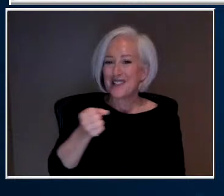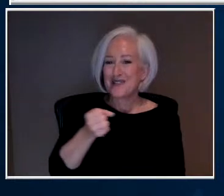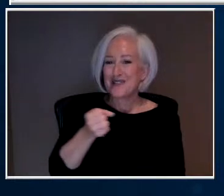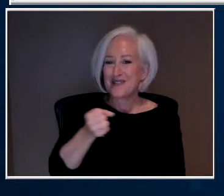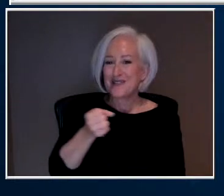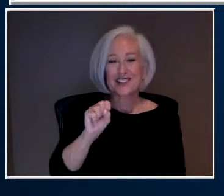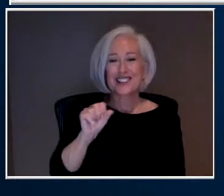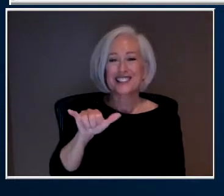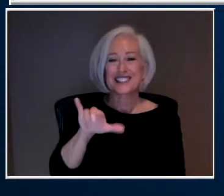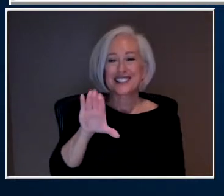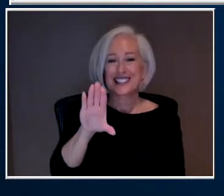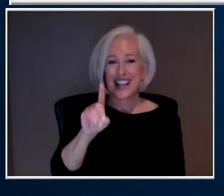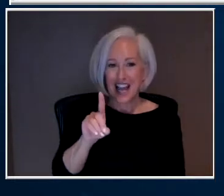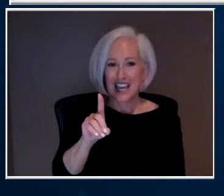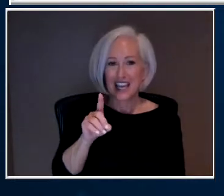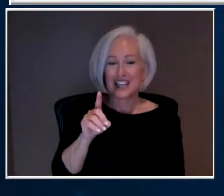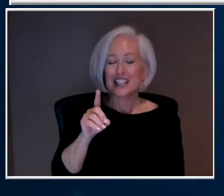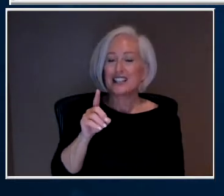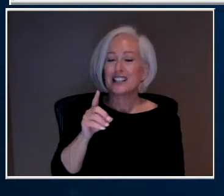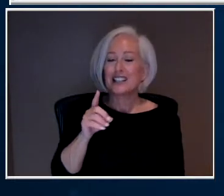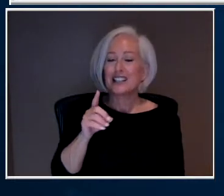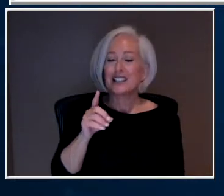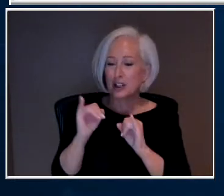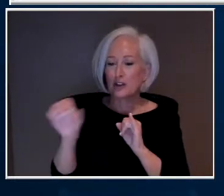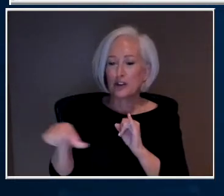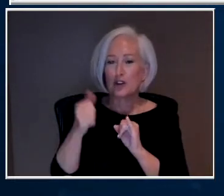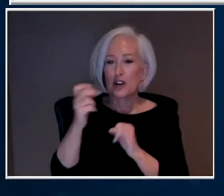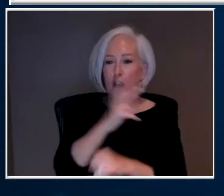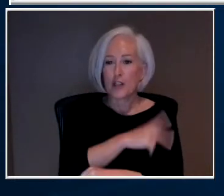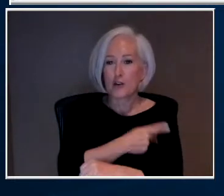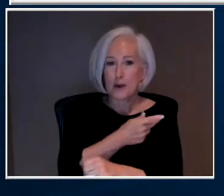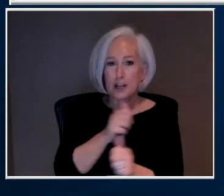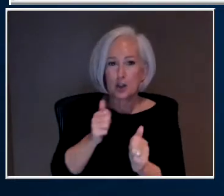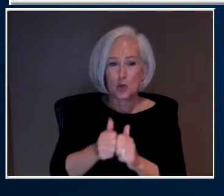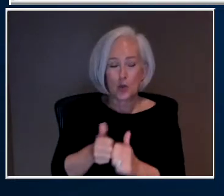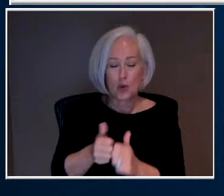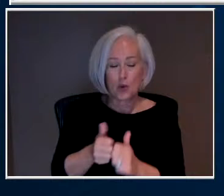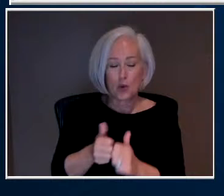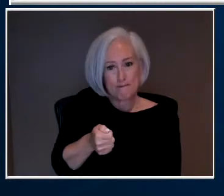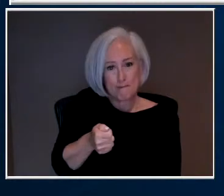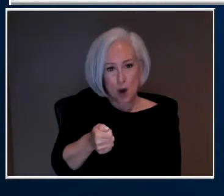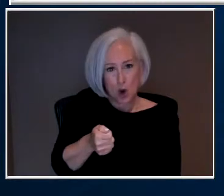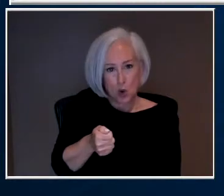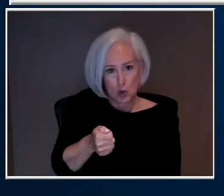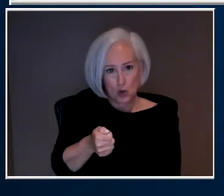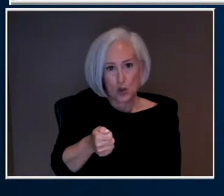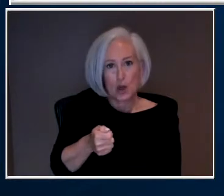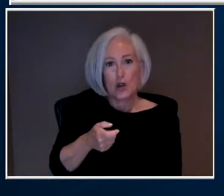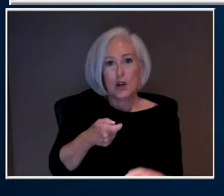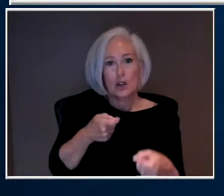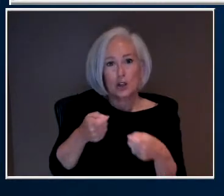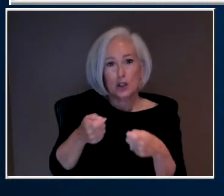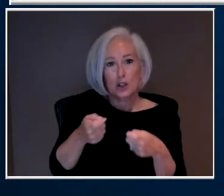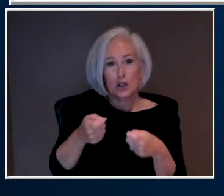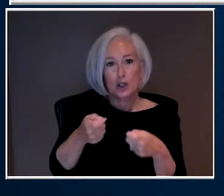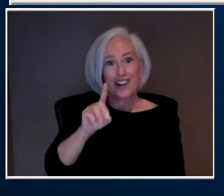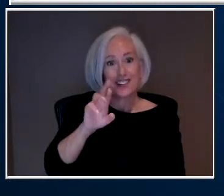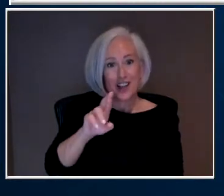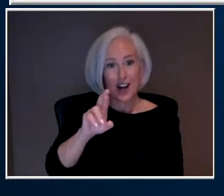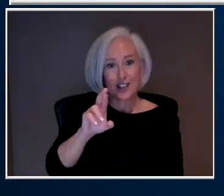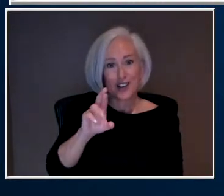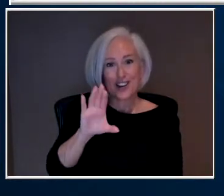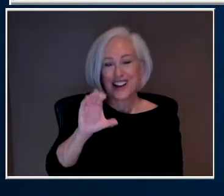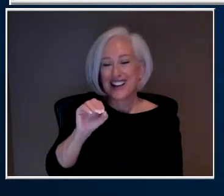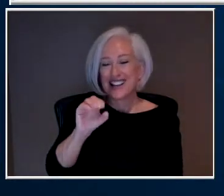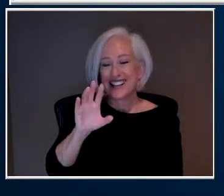Syed, we've interviewed other patients who use a remote control for their stimulator. In fact, we were thinking of one, Dr. Kat Adams. She's a doctor here now, so